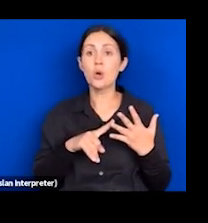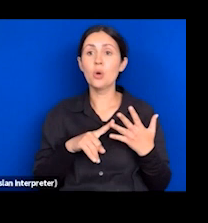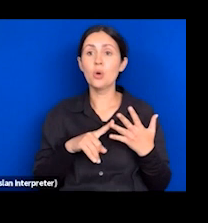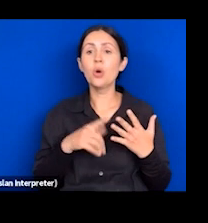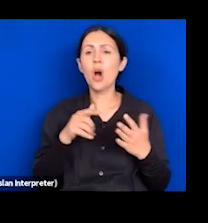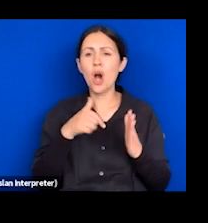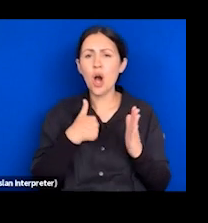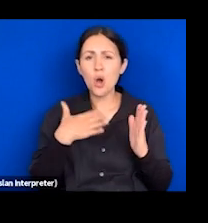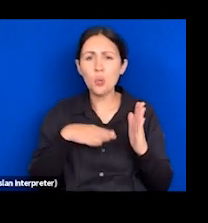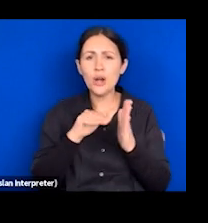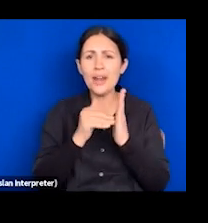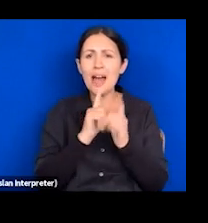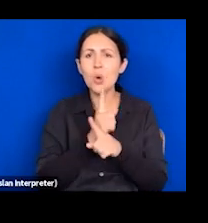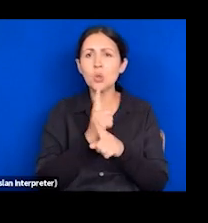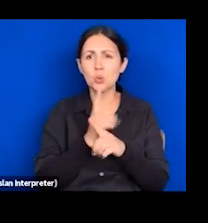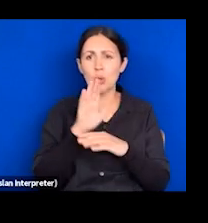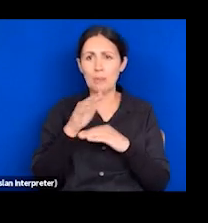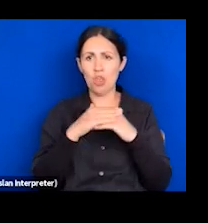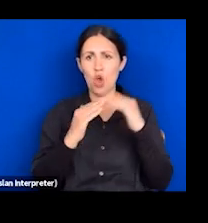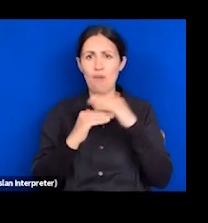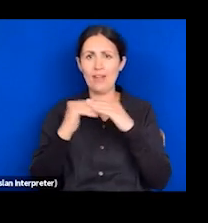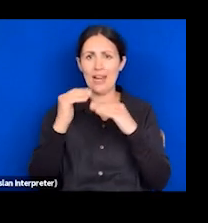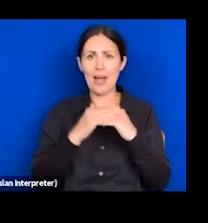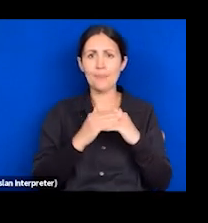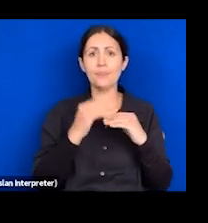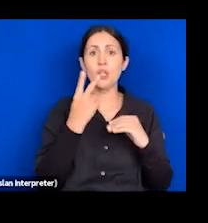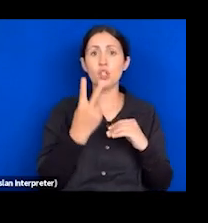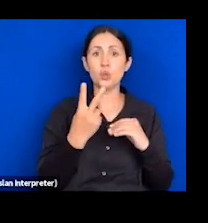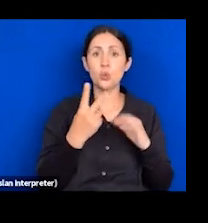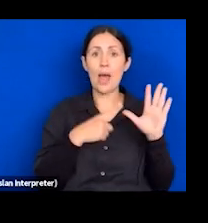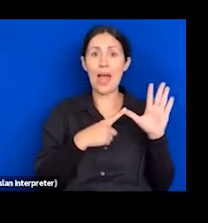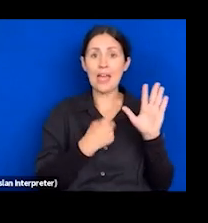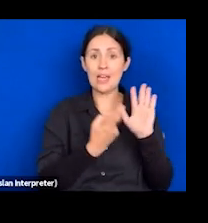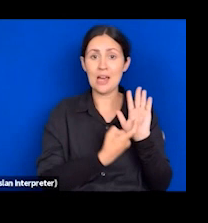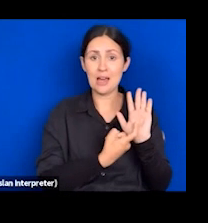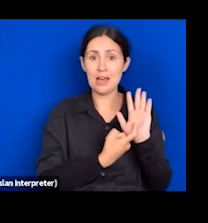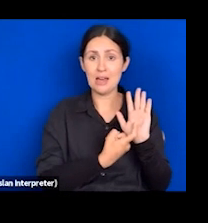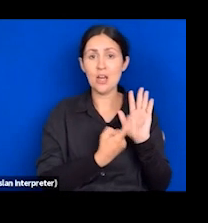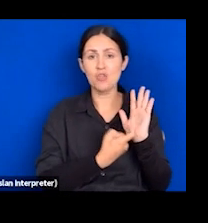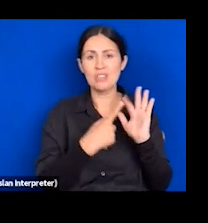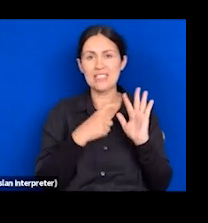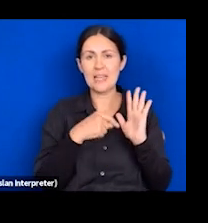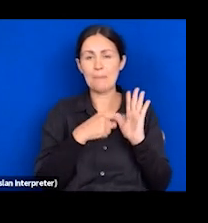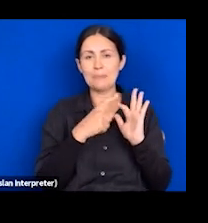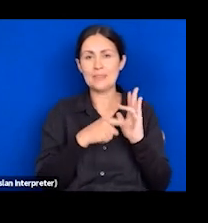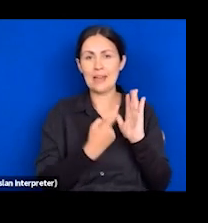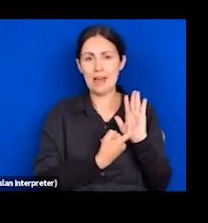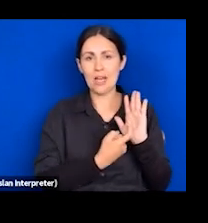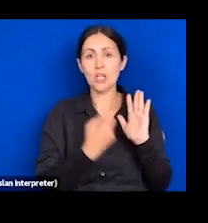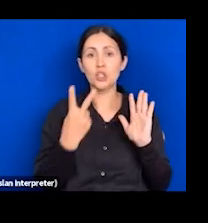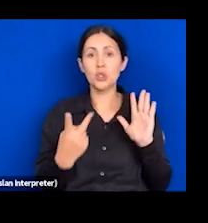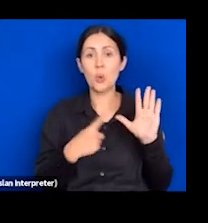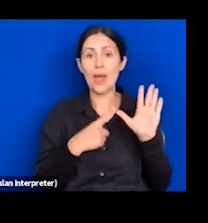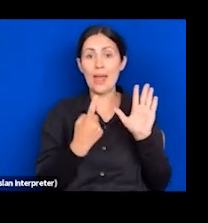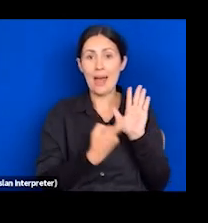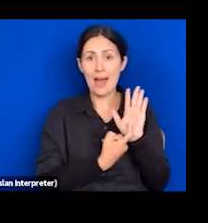to the apparent overlap. First of all, we have the 2A receptor, highly expressed in high-level transmodal